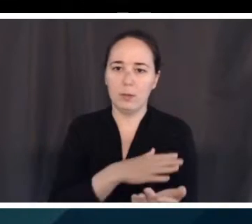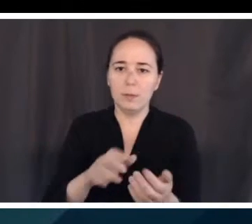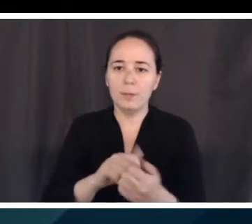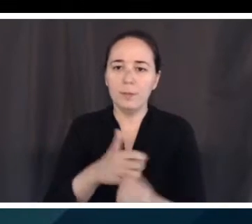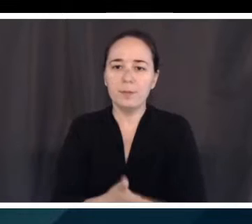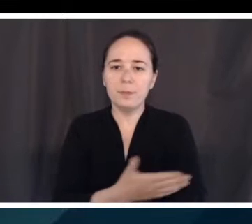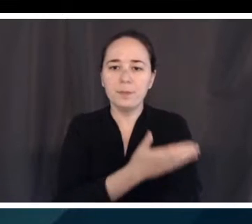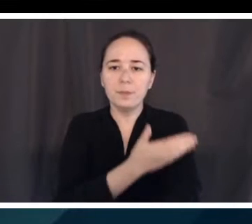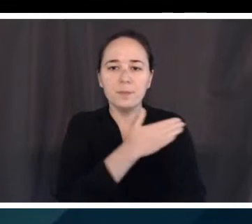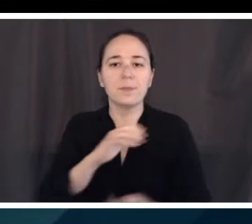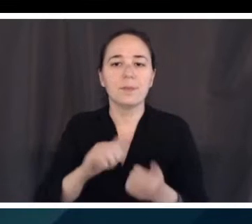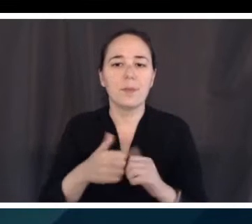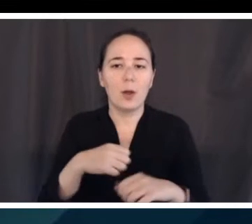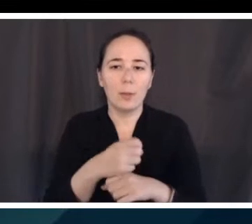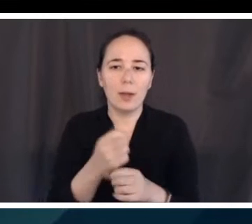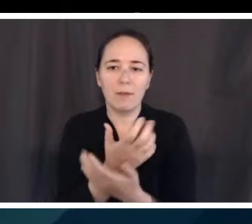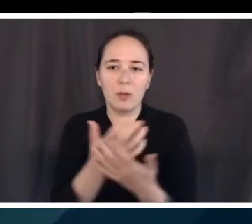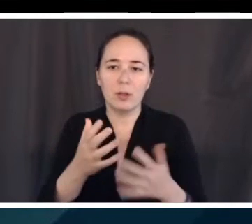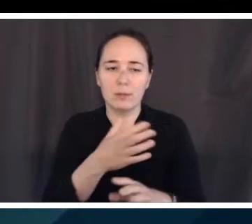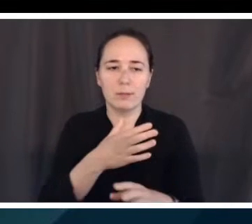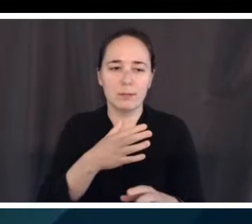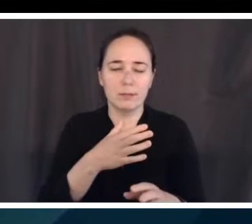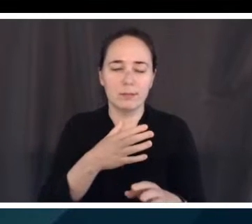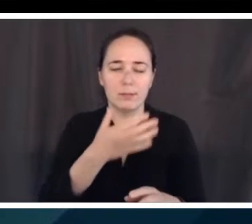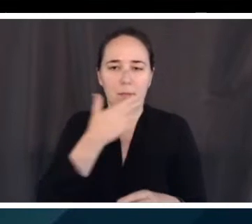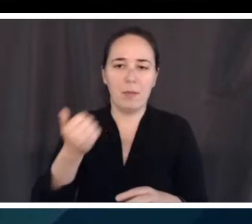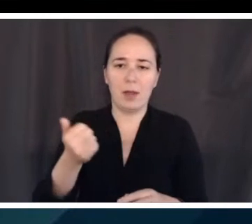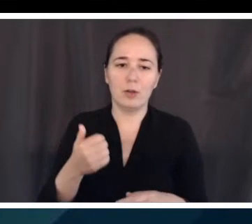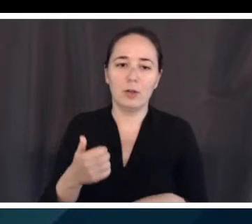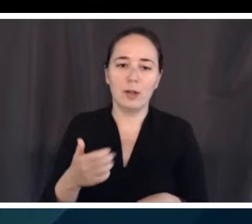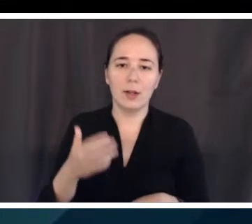kid, people tell you that you need something